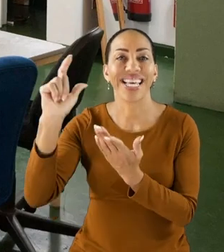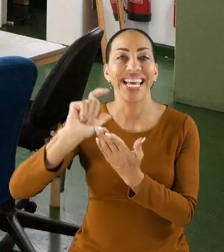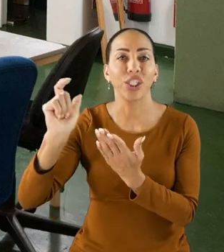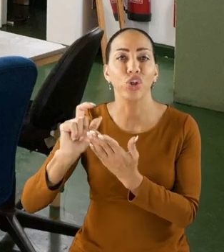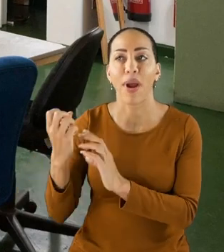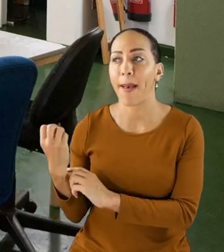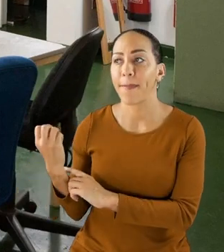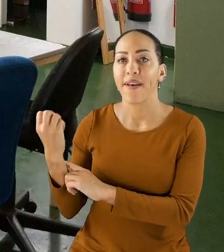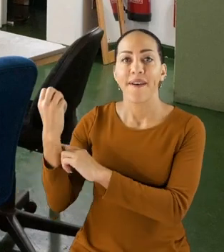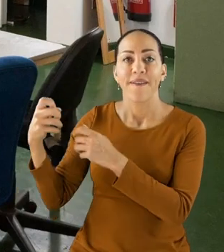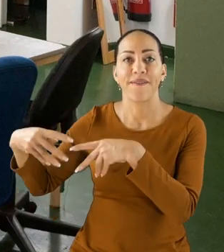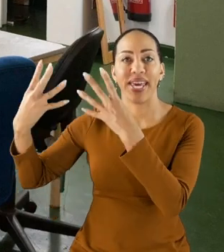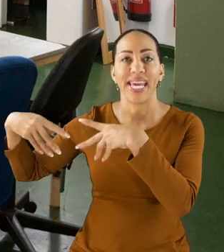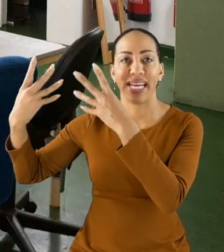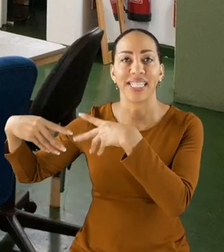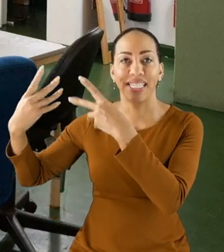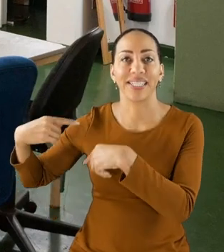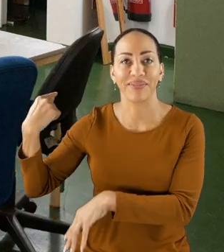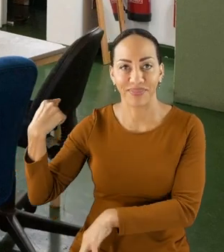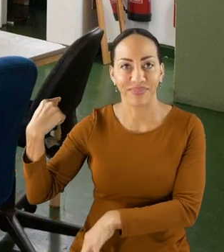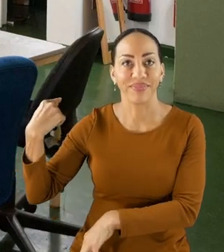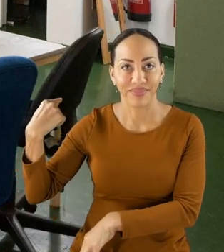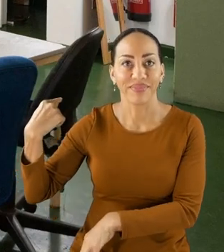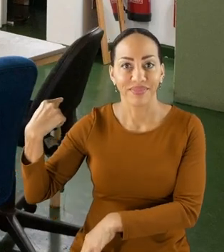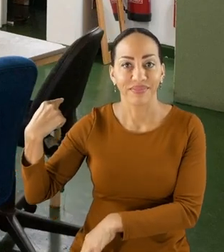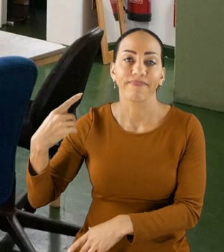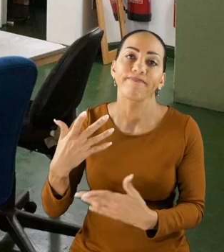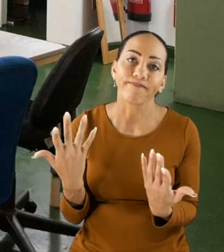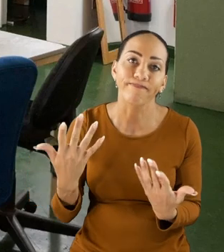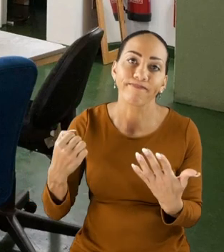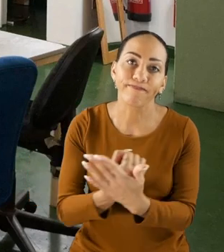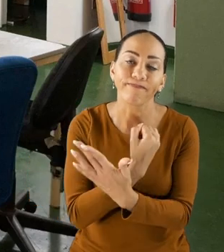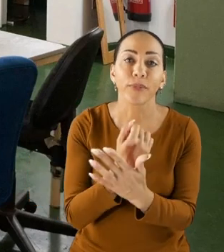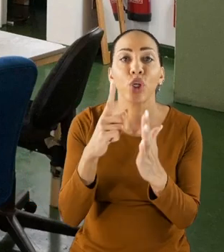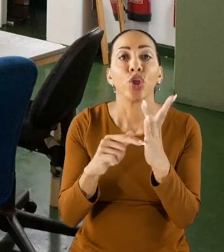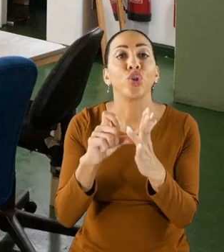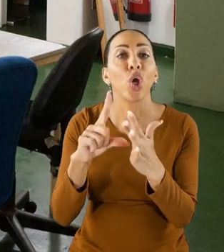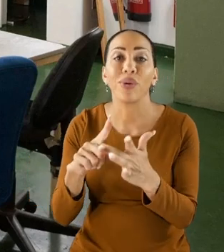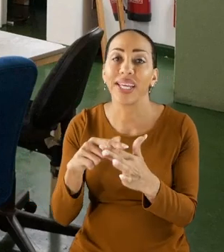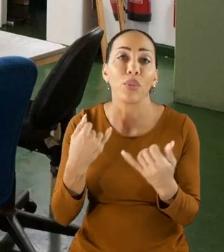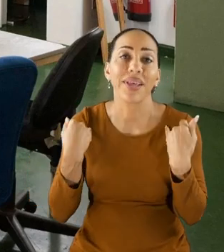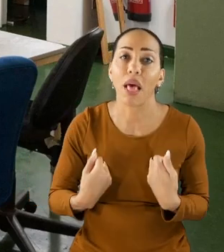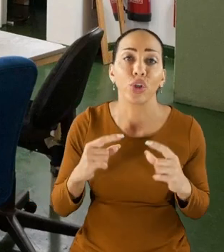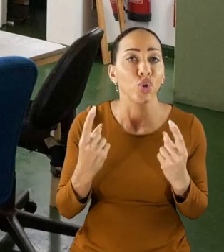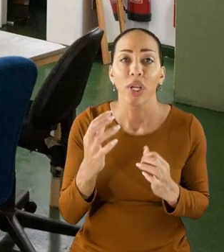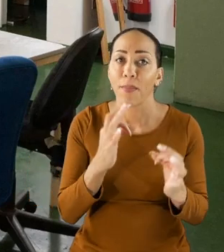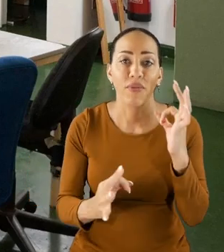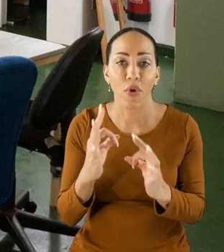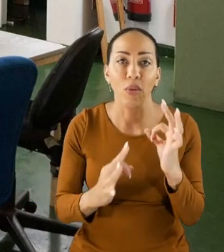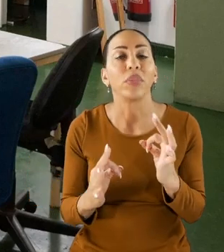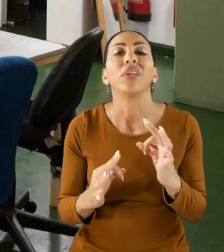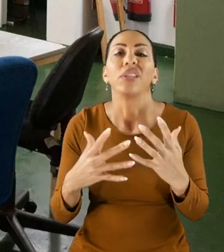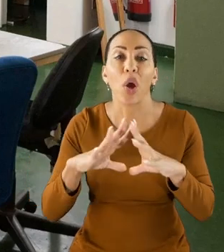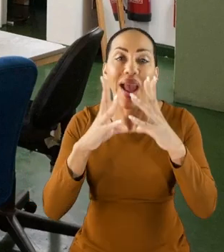the performer and the performed. As it happened, Jodie was ill and couldn't perform in person, so the entire thing